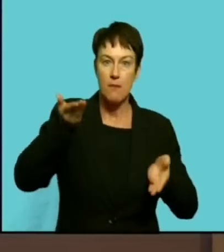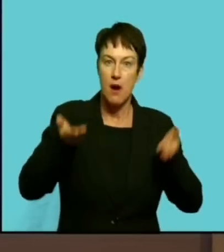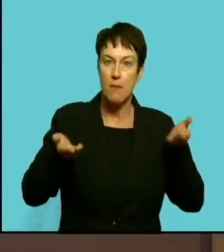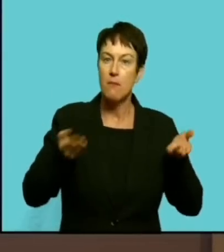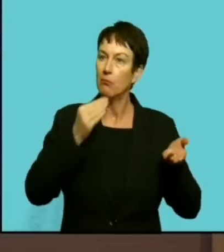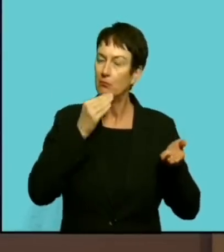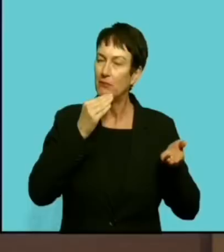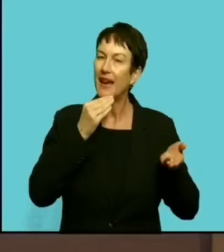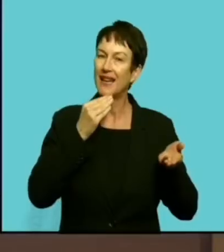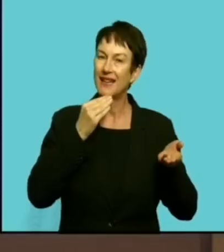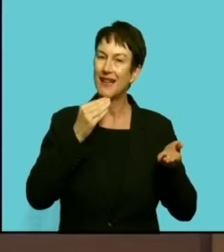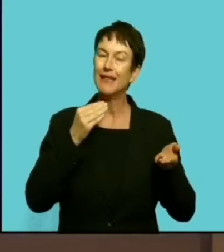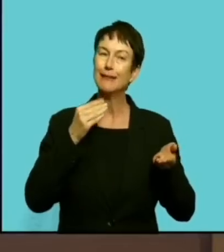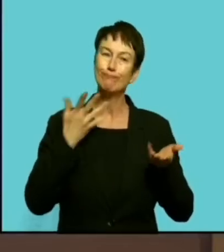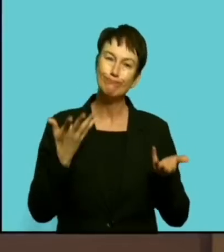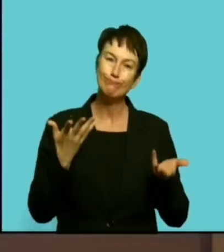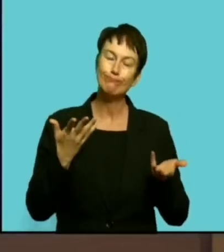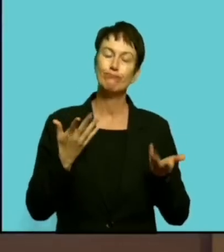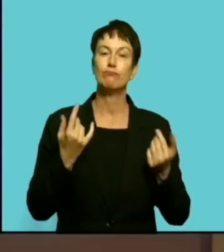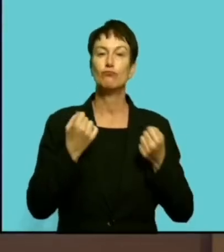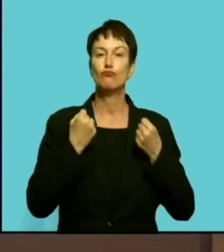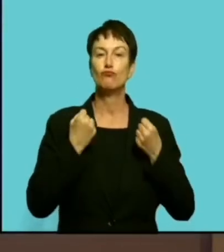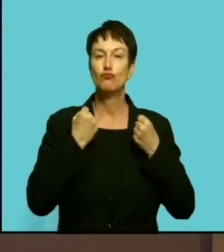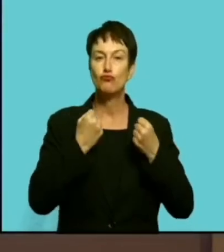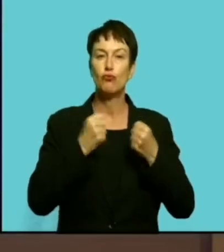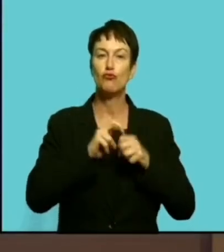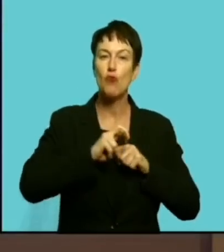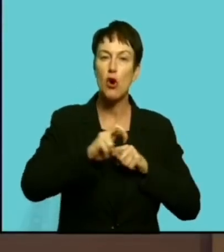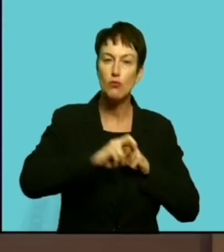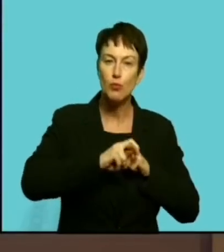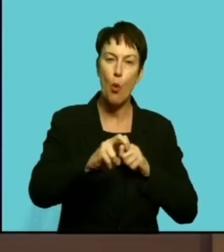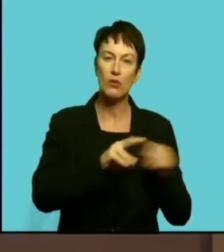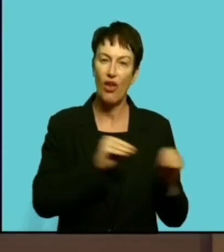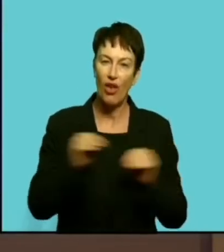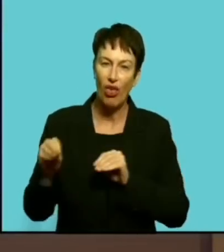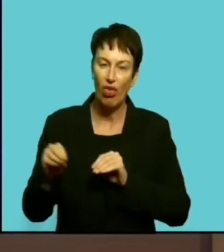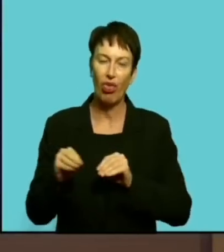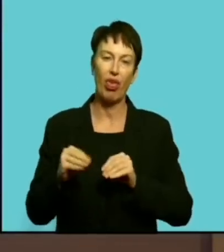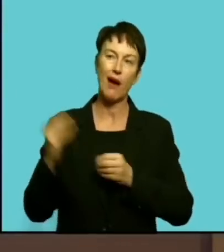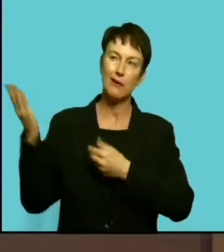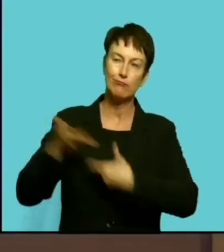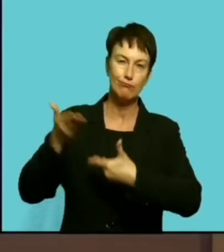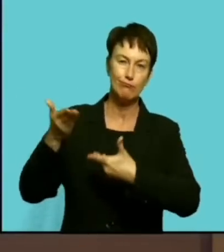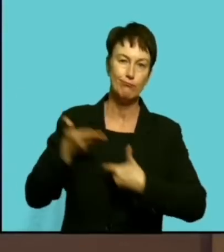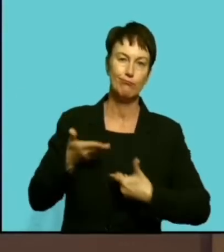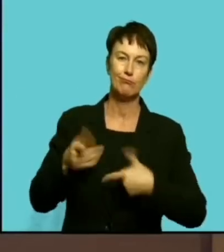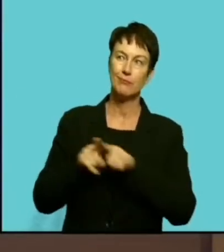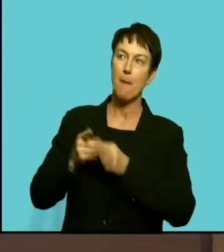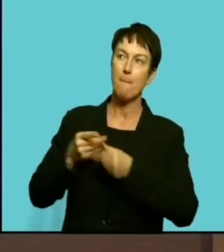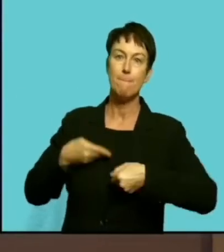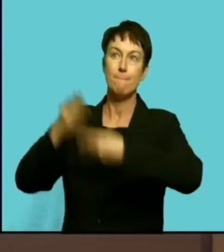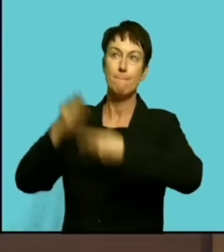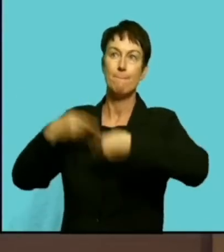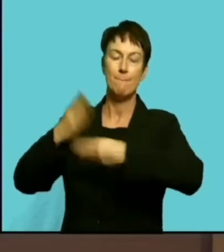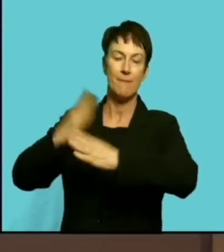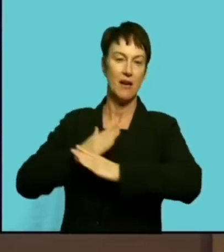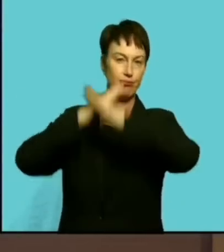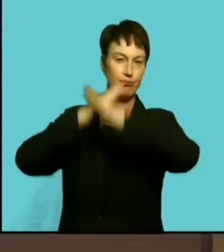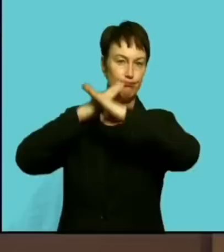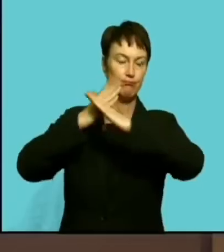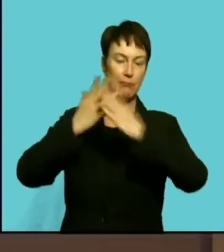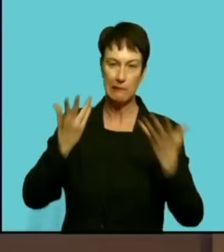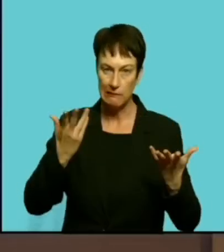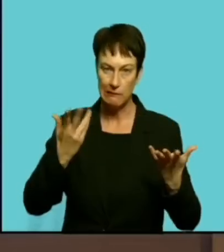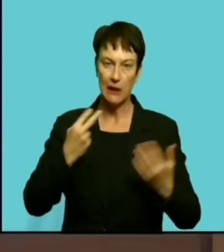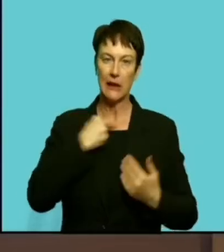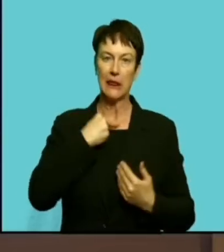further transport delays, supply constraints, and food export restrictions. Producer price increases have